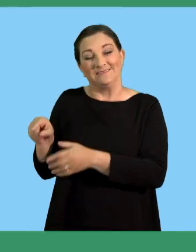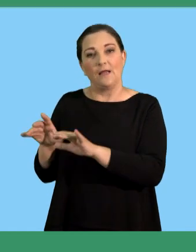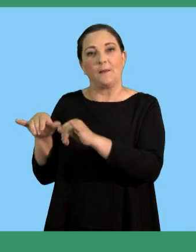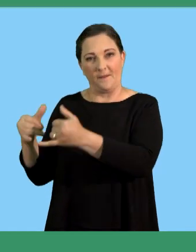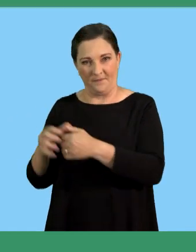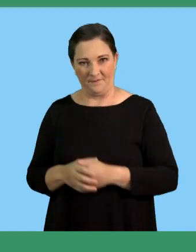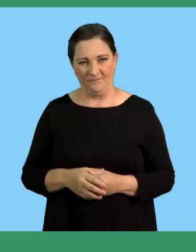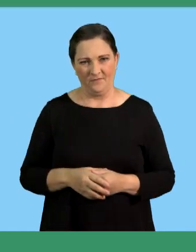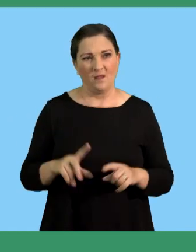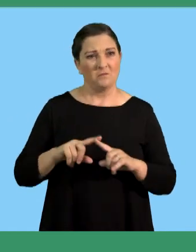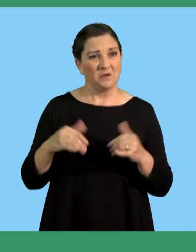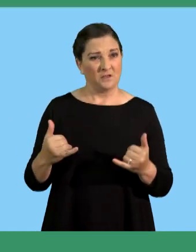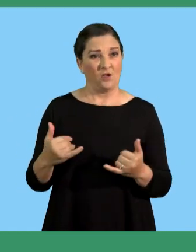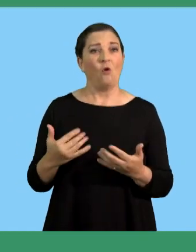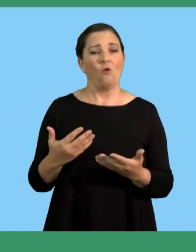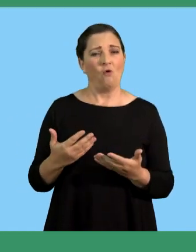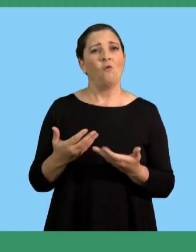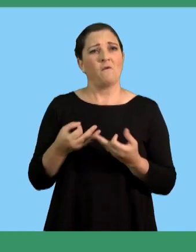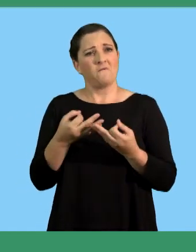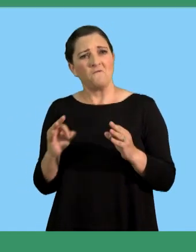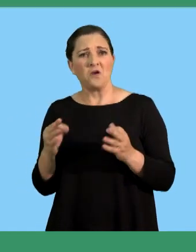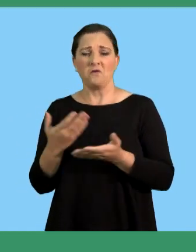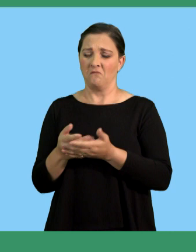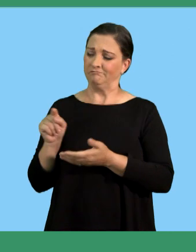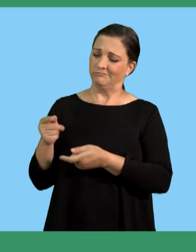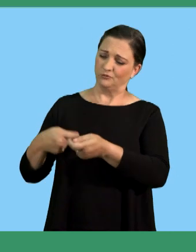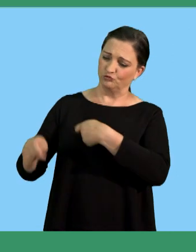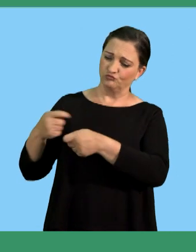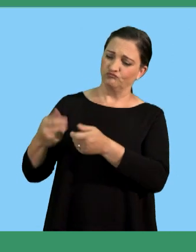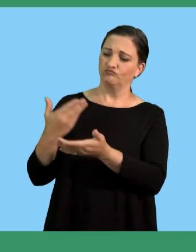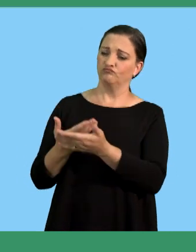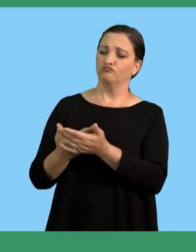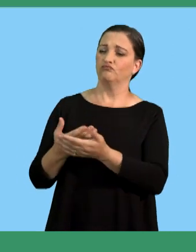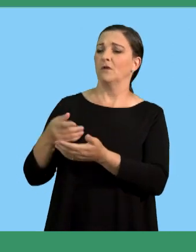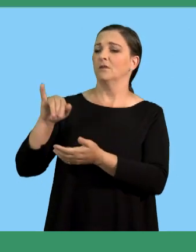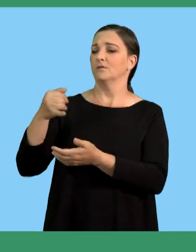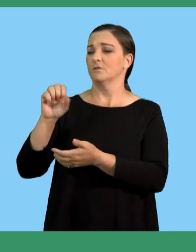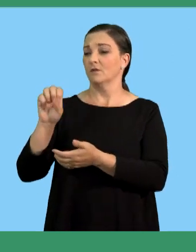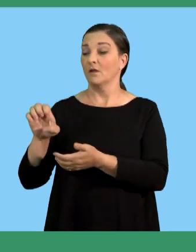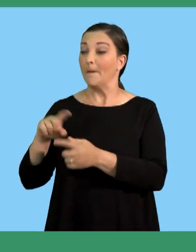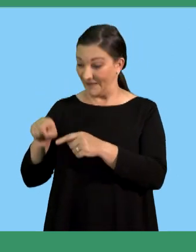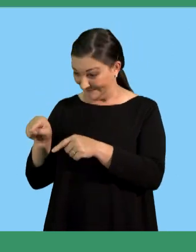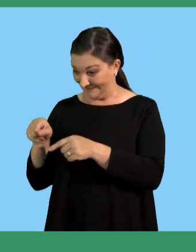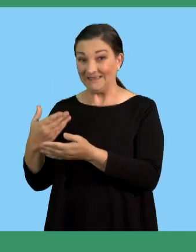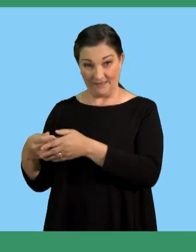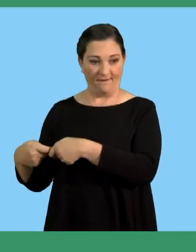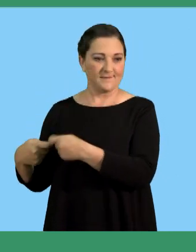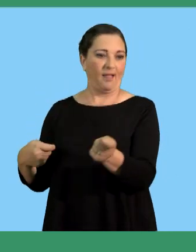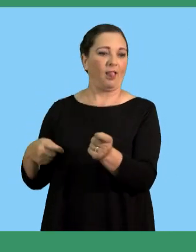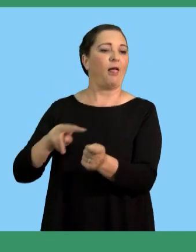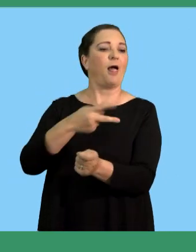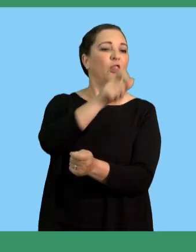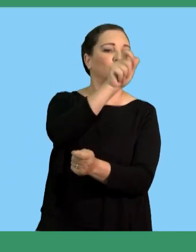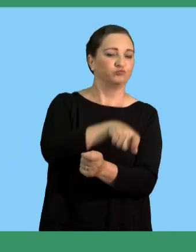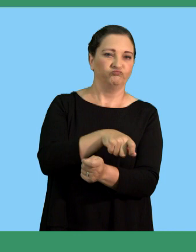what are the positives? They can be freely transferable or traded on JSE, meaning someone can sell to another individual if